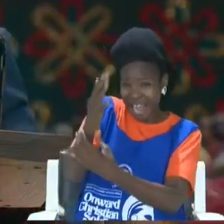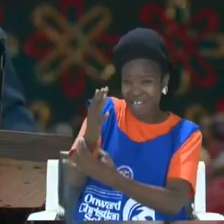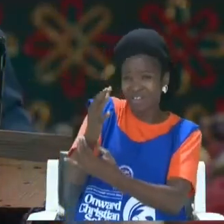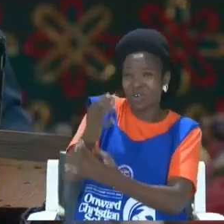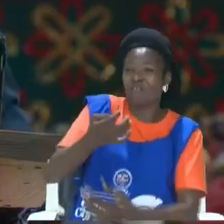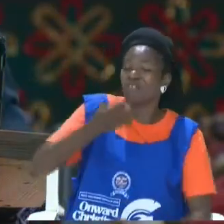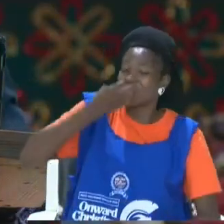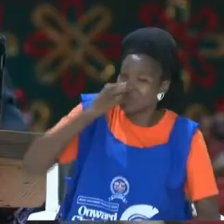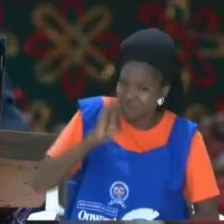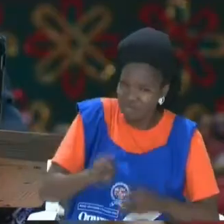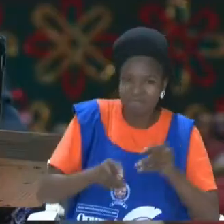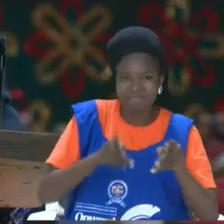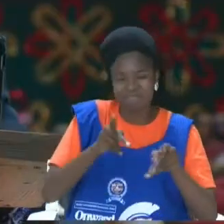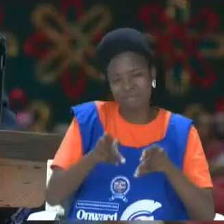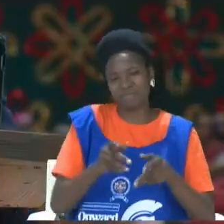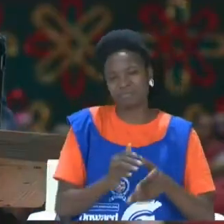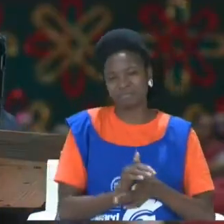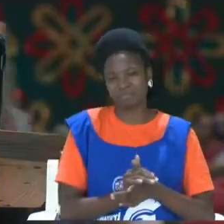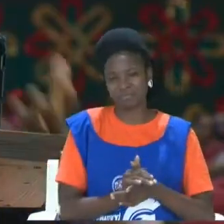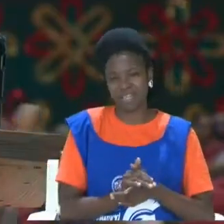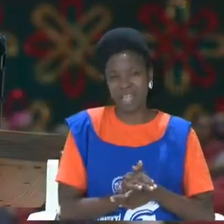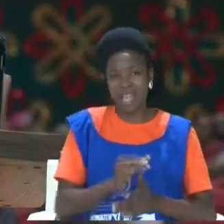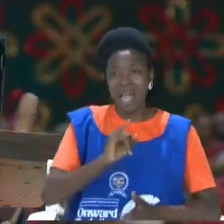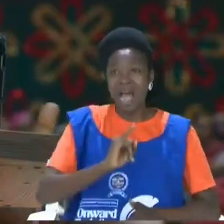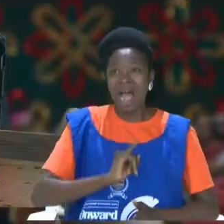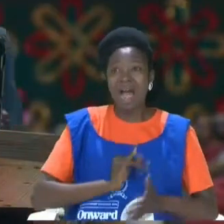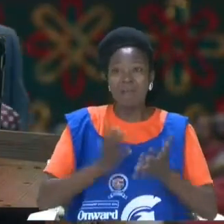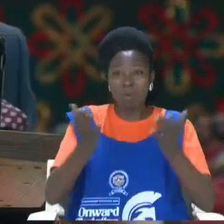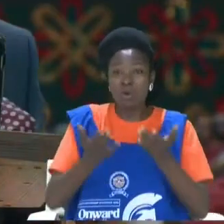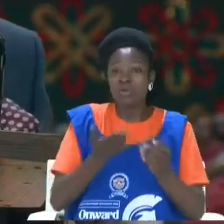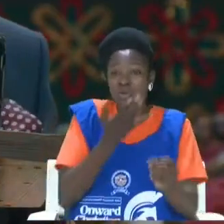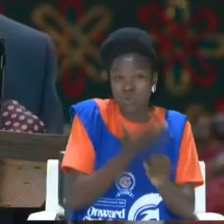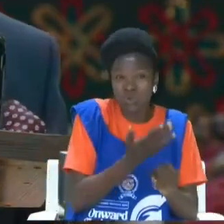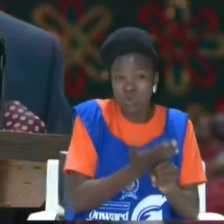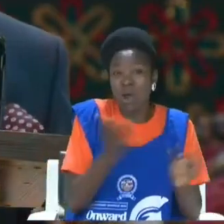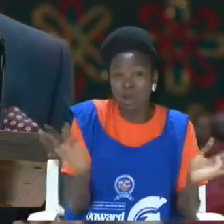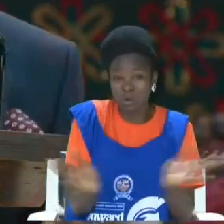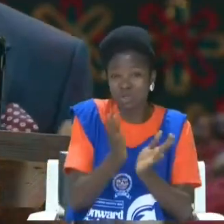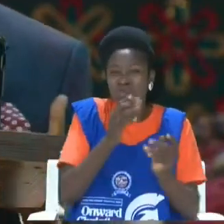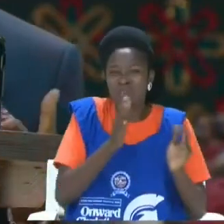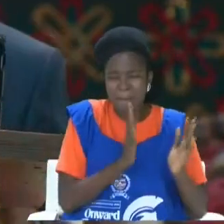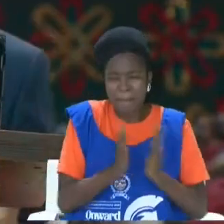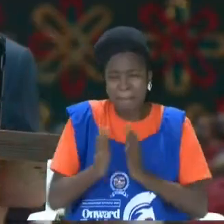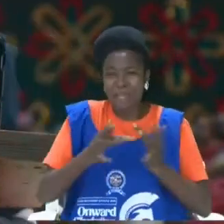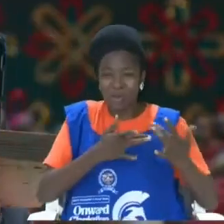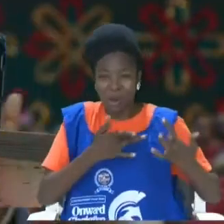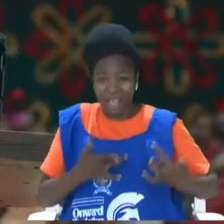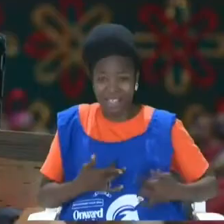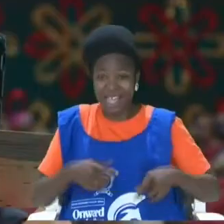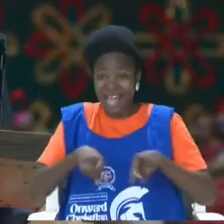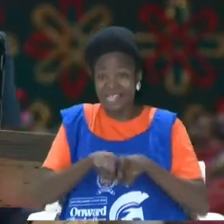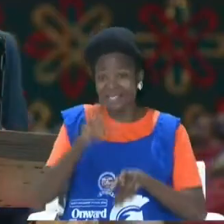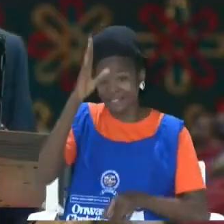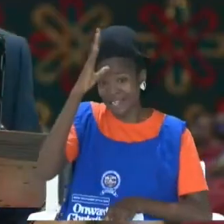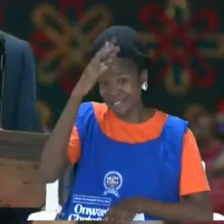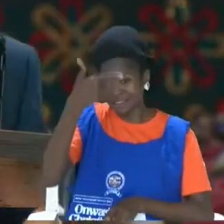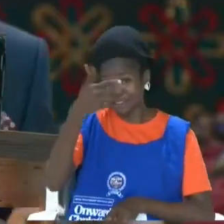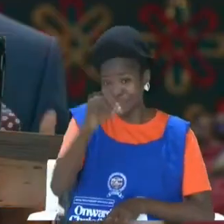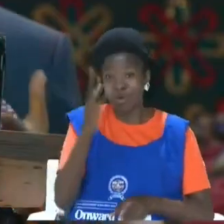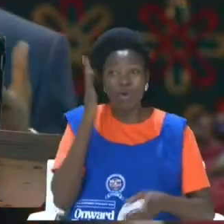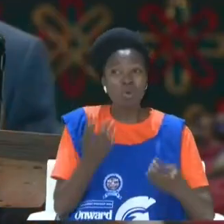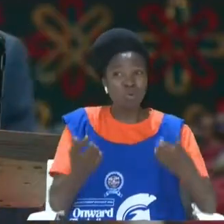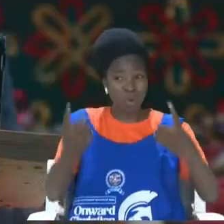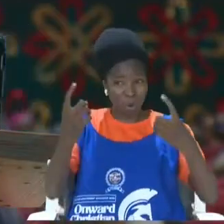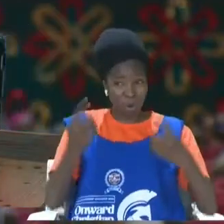terrible. So I want you to prepare your heart as our Father in the Lord comes